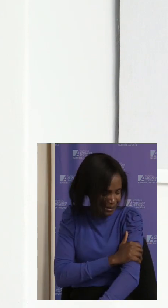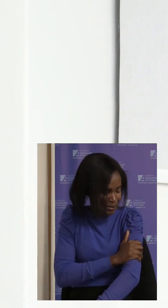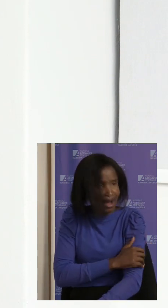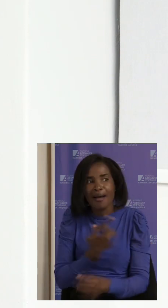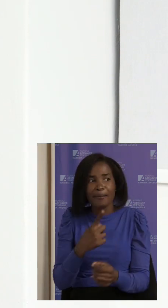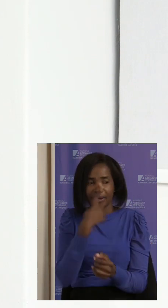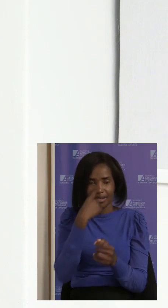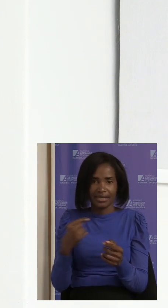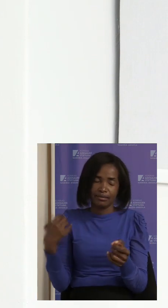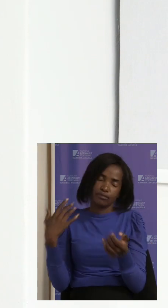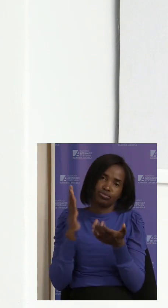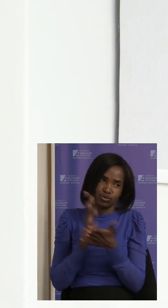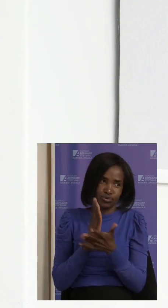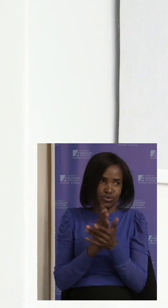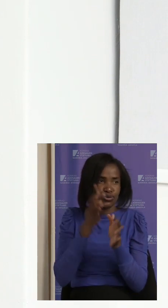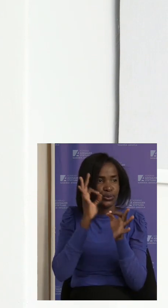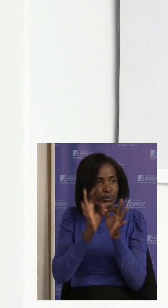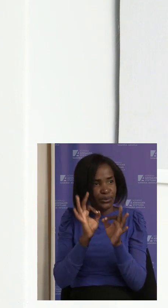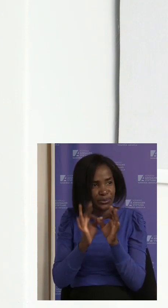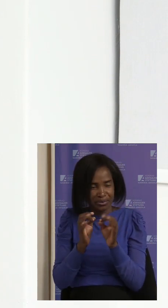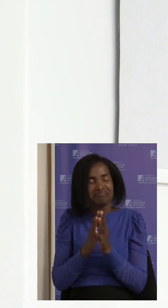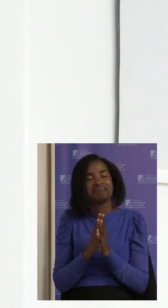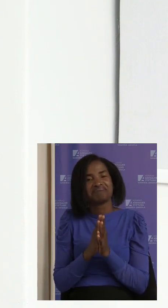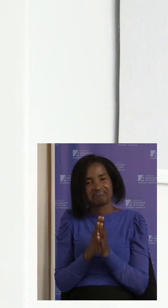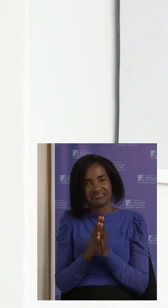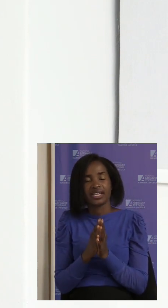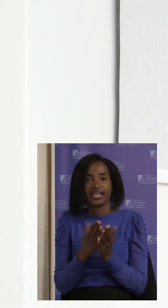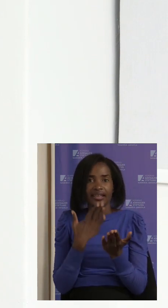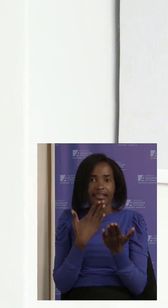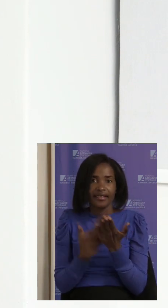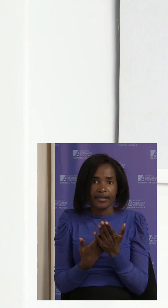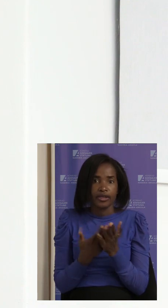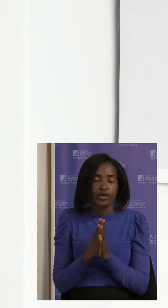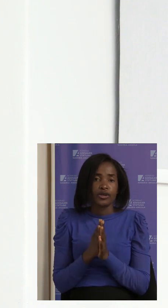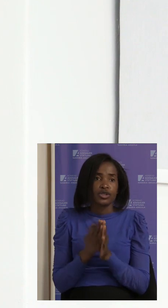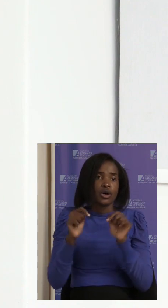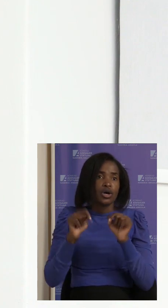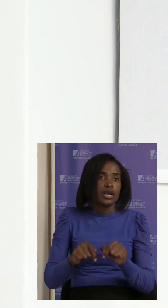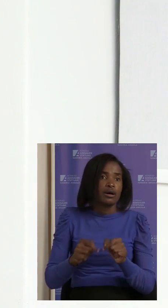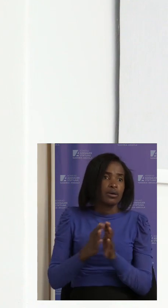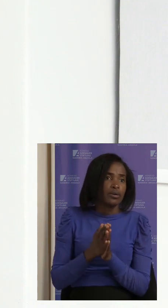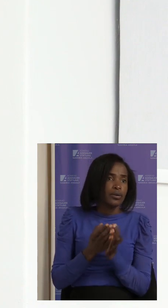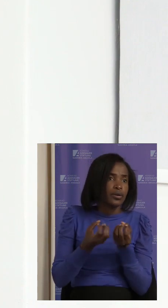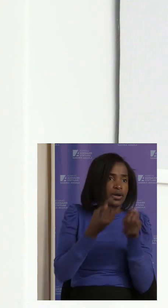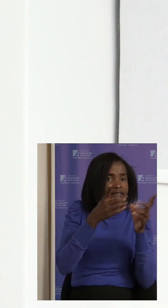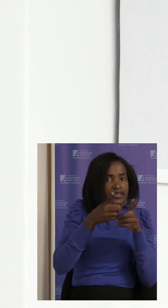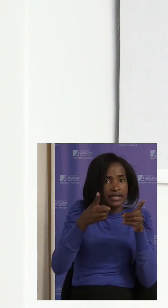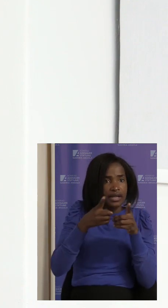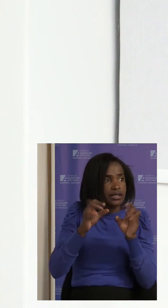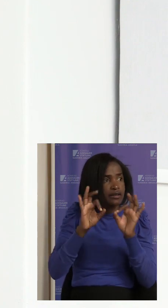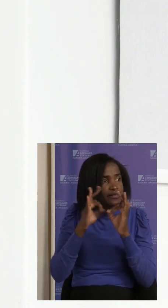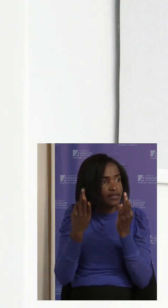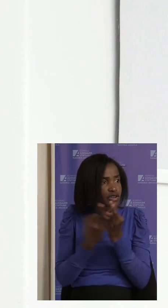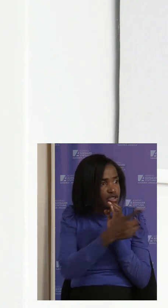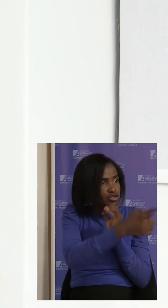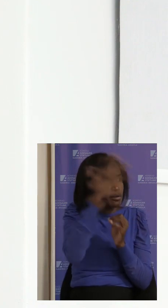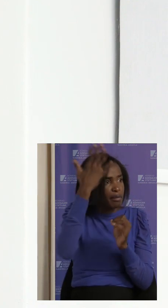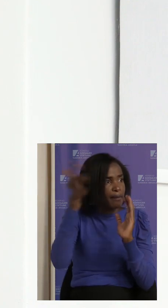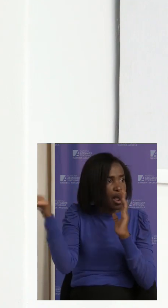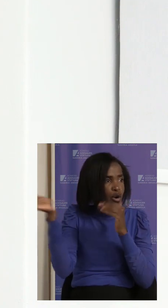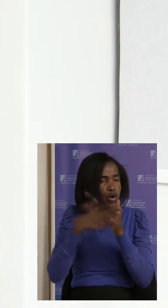she's been doing a great job so far. And yes, with that, let us hand over to the director of the foundation for the closing